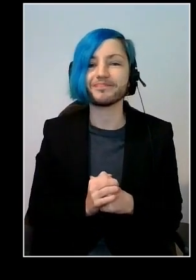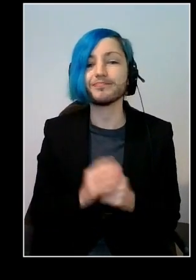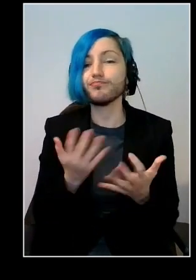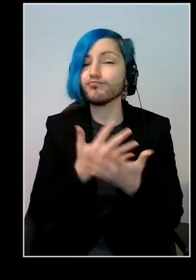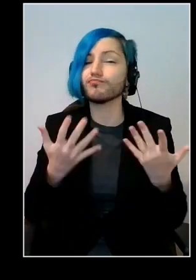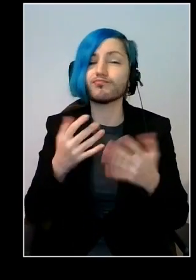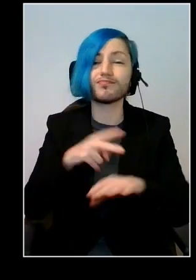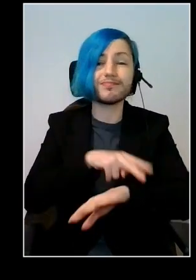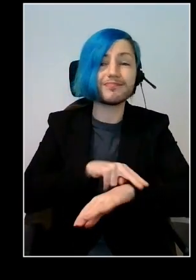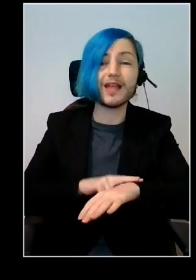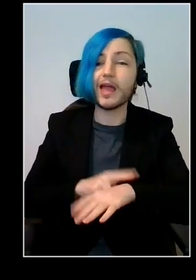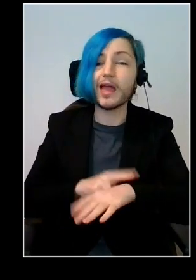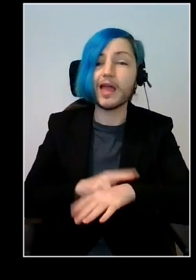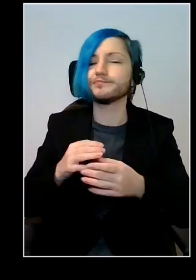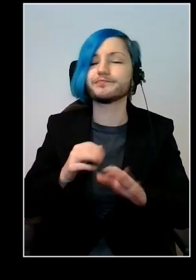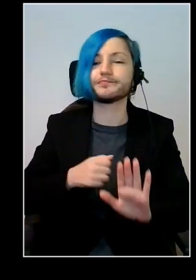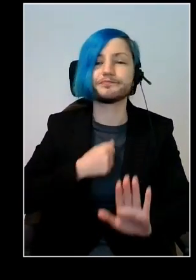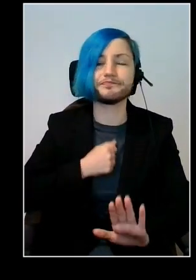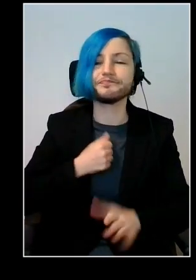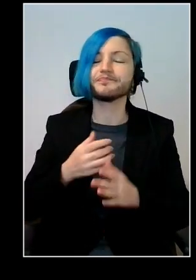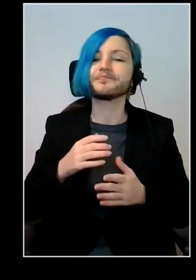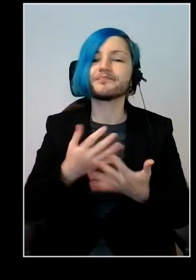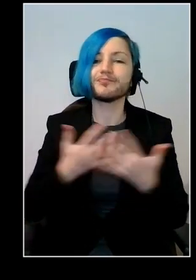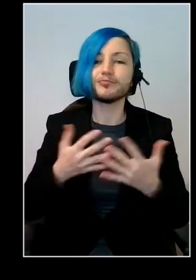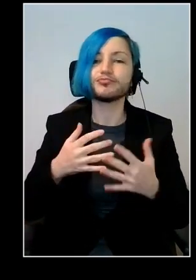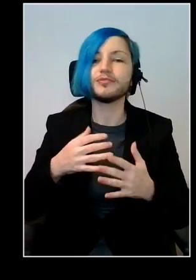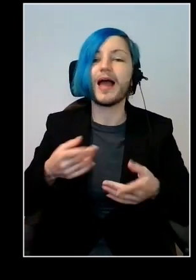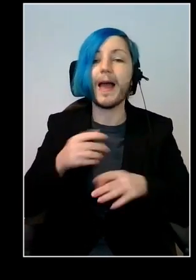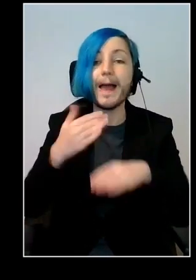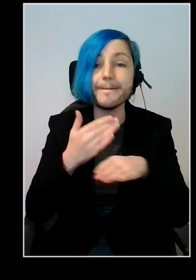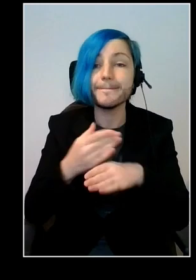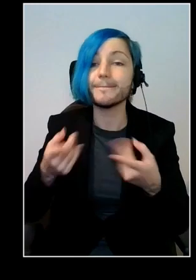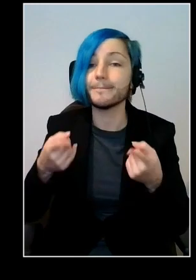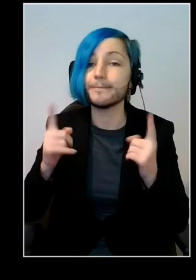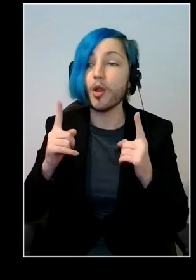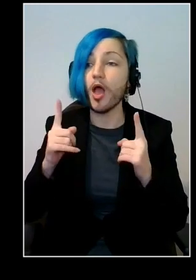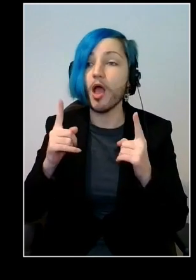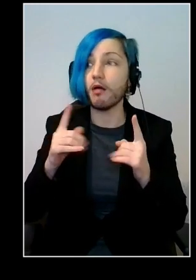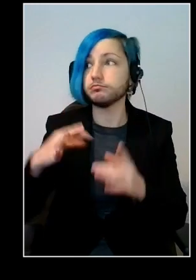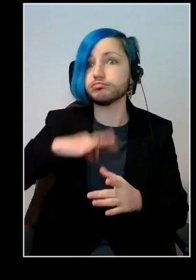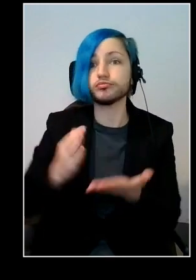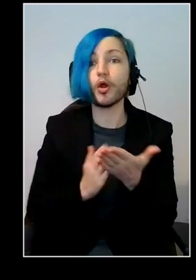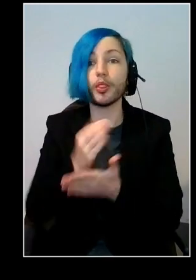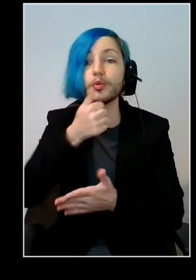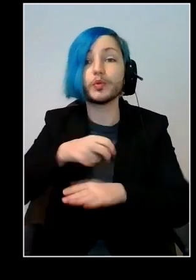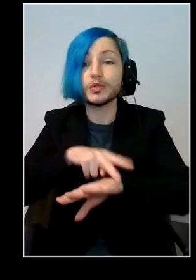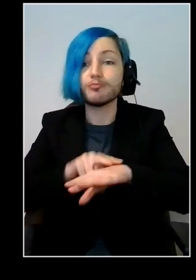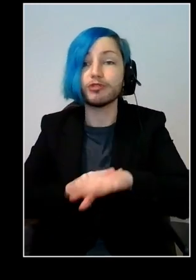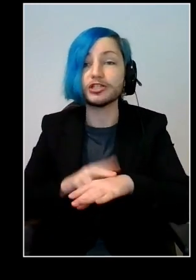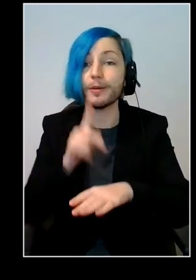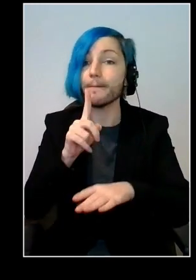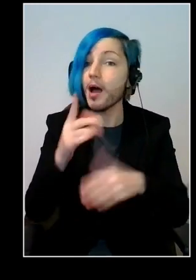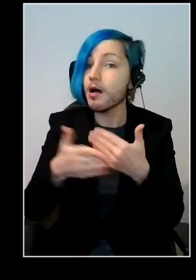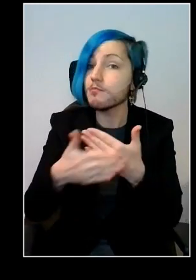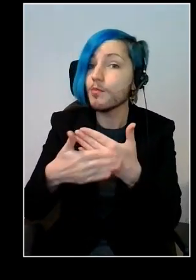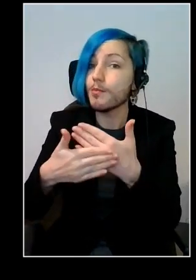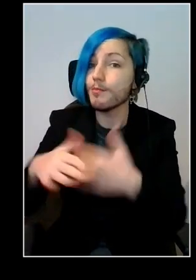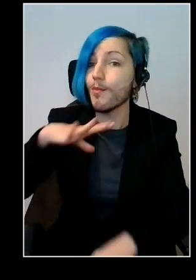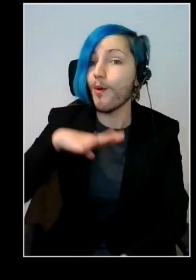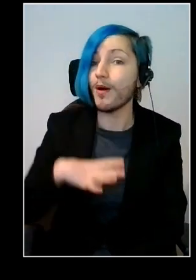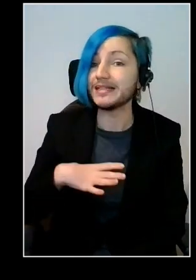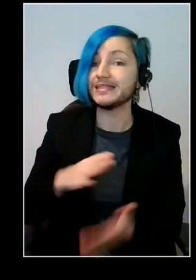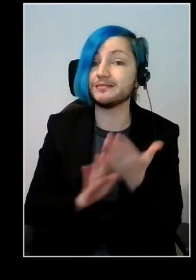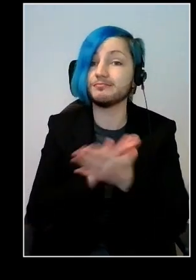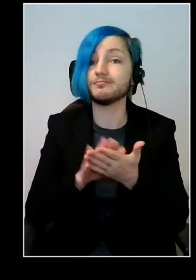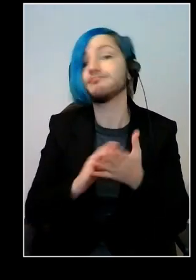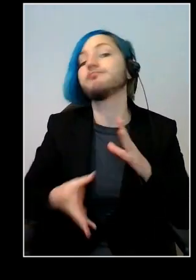massive benefits of apprenticeships, but we always need more to come on board to create opportunities